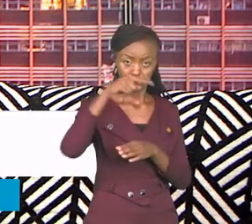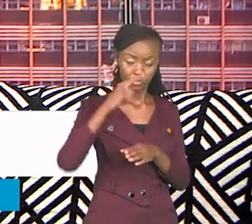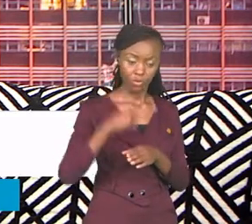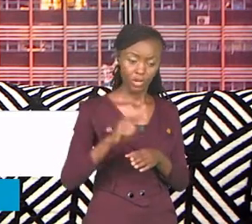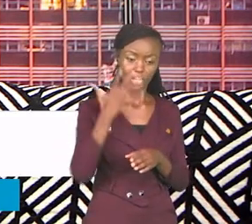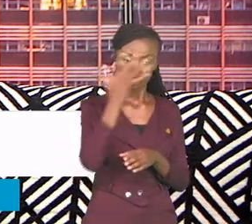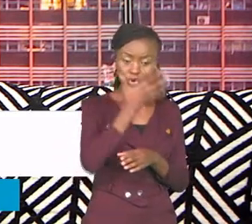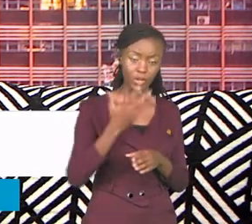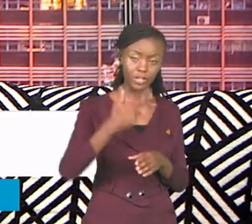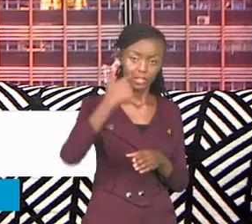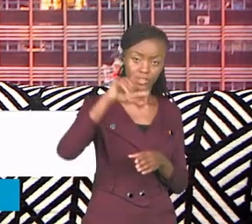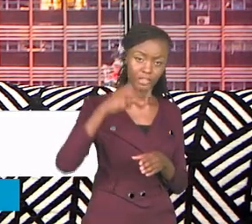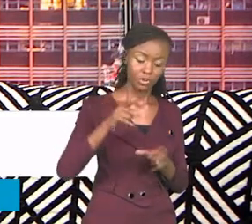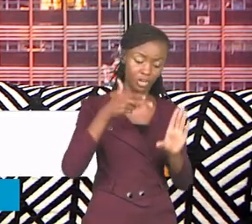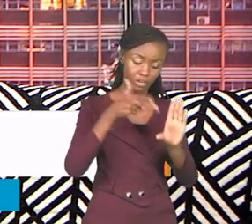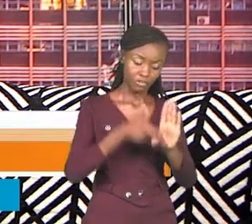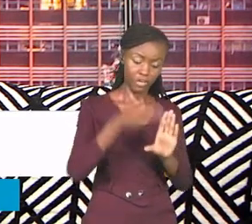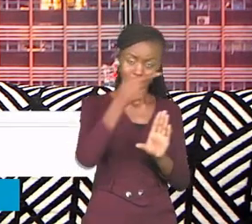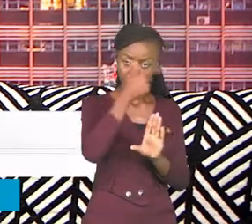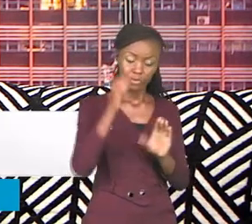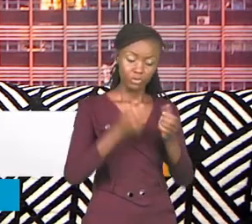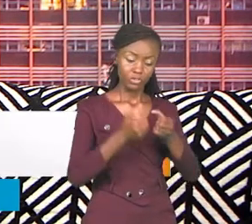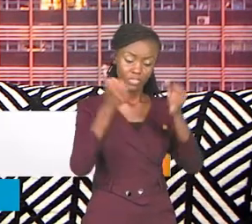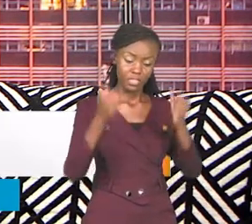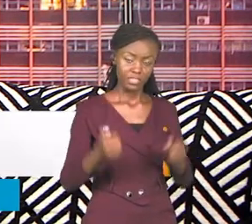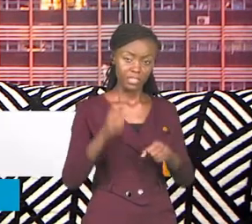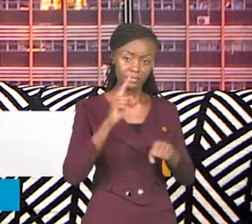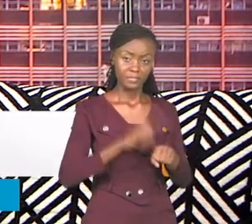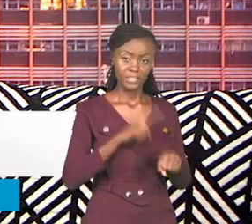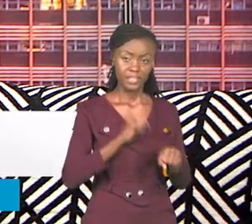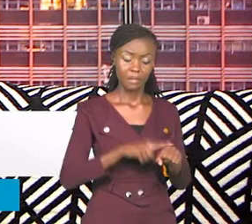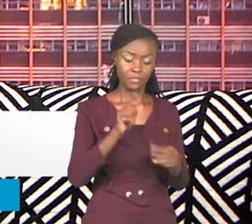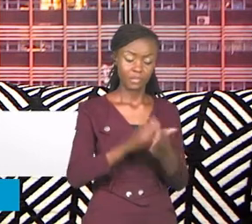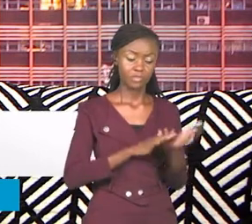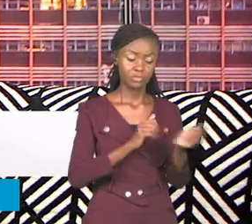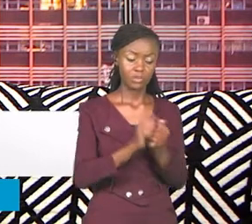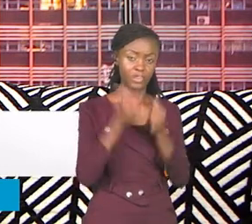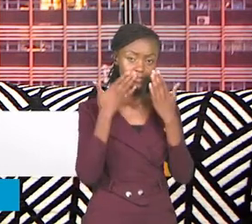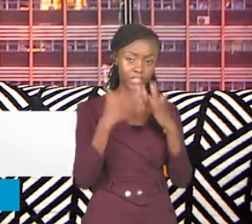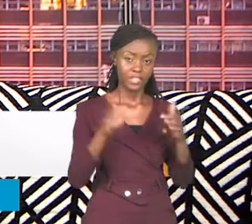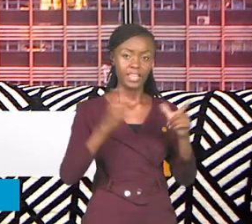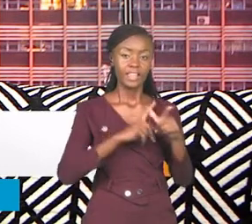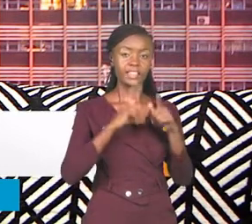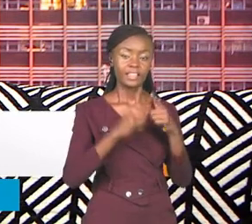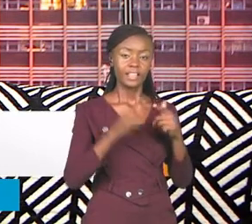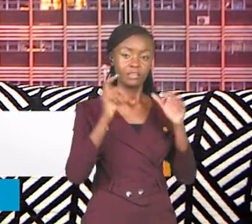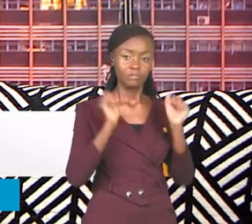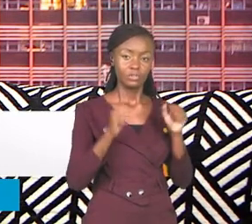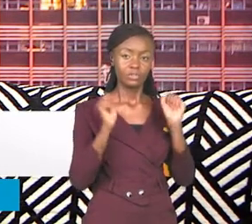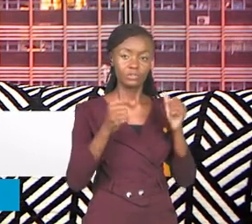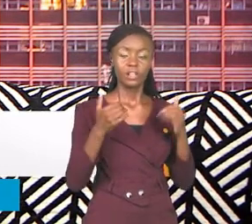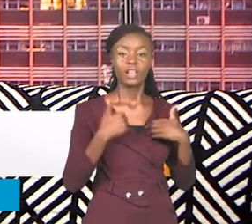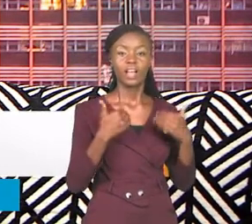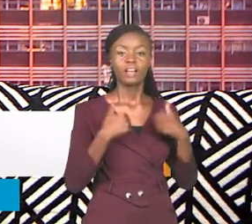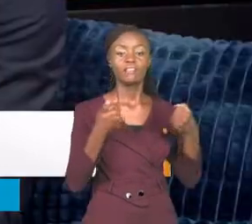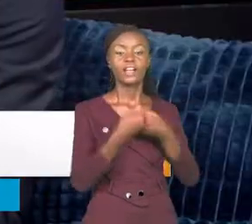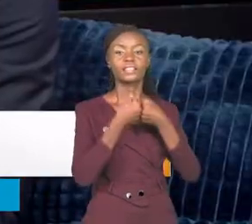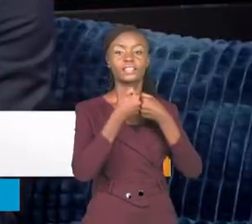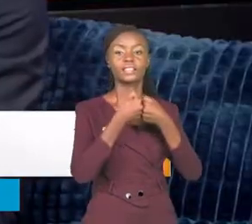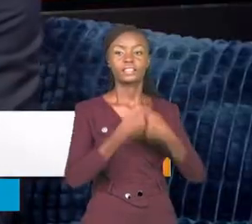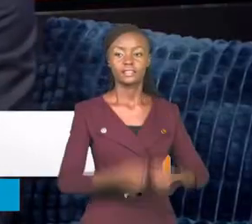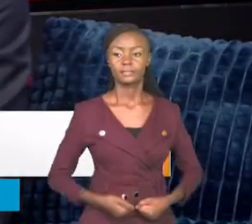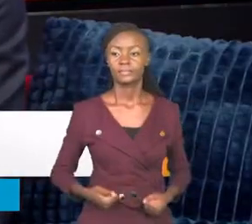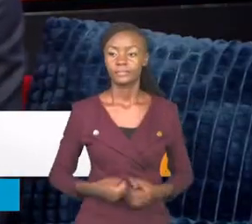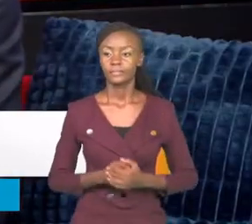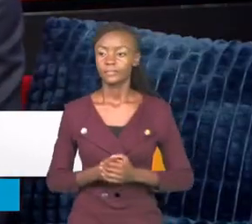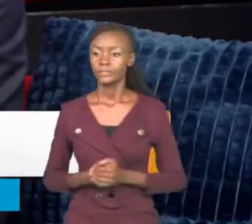right fuels, because your system, once gets spoiled, you're bound to cause an accident. Yes. Now, let's talk about